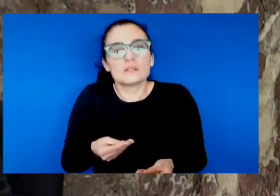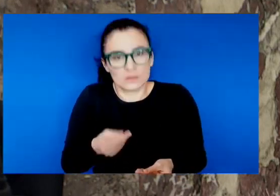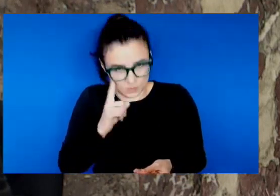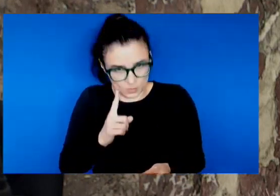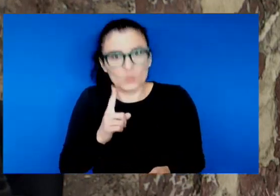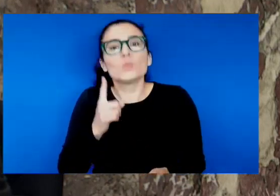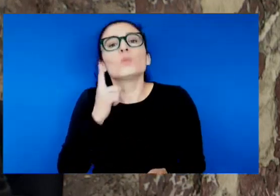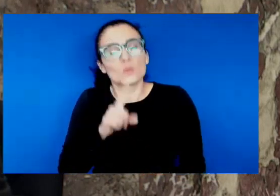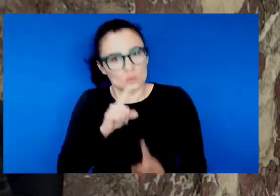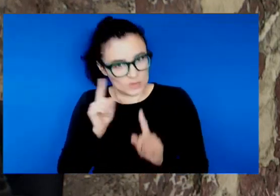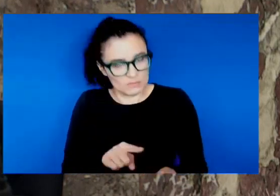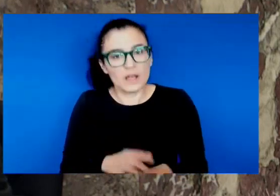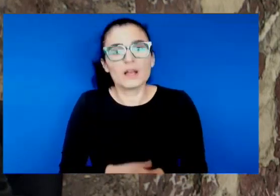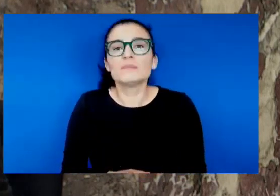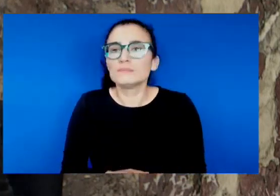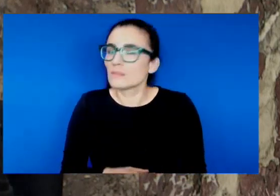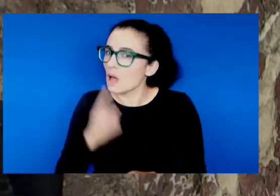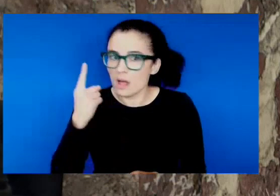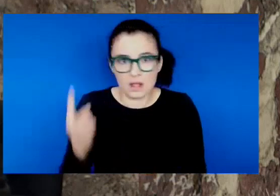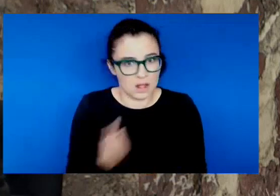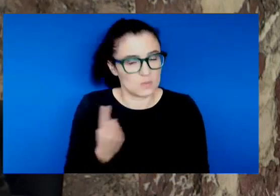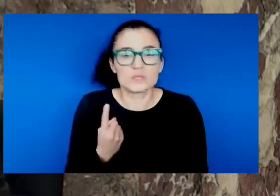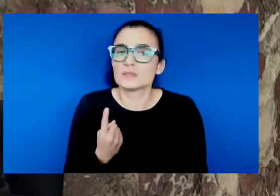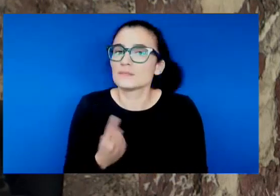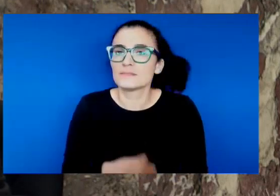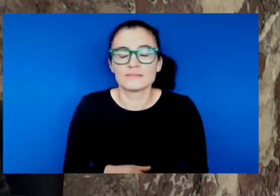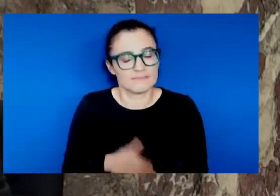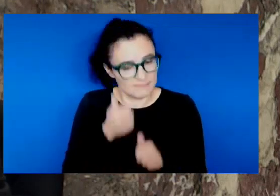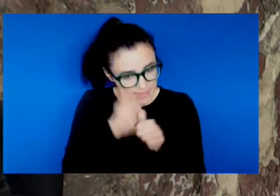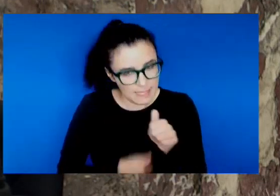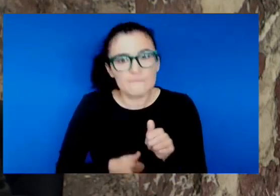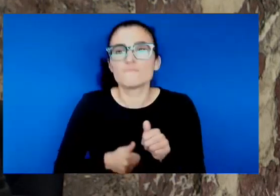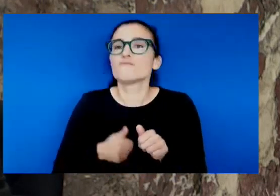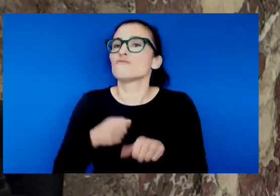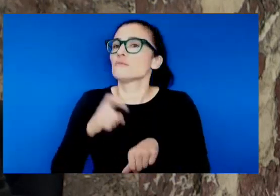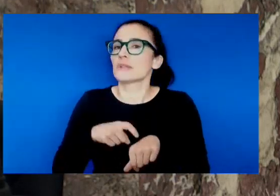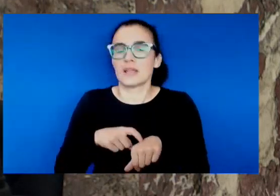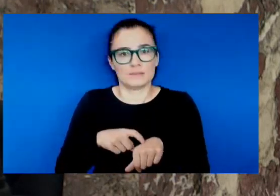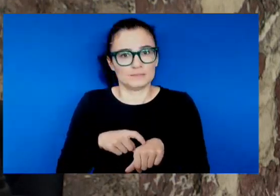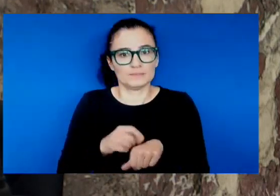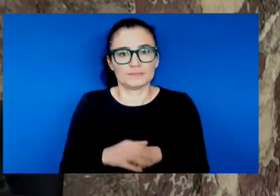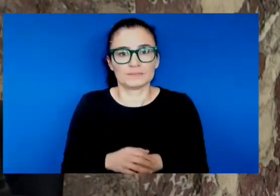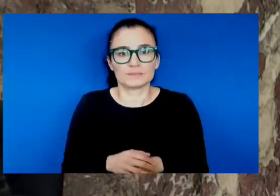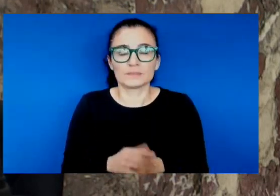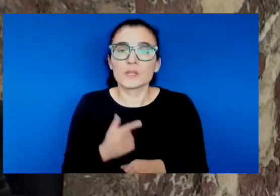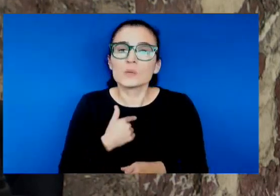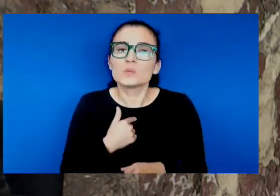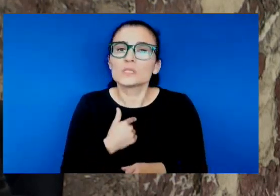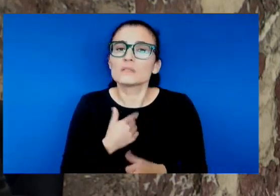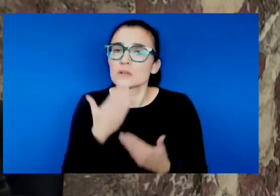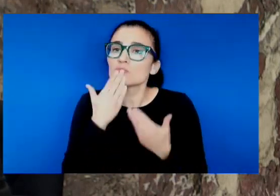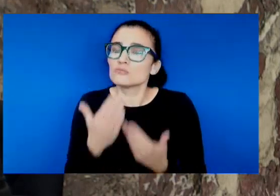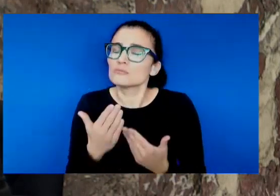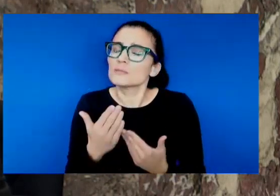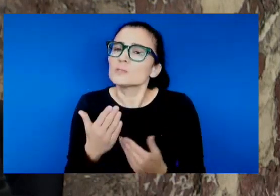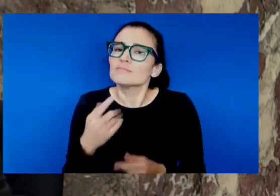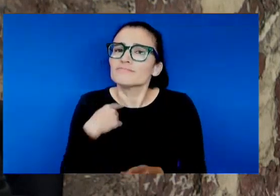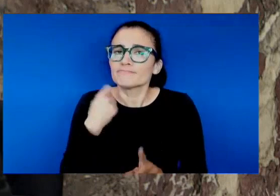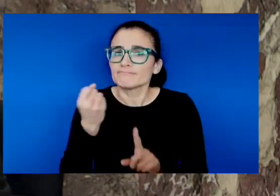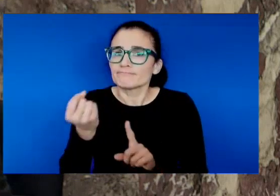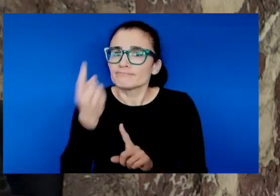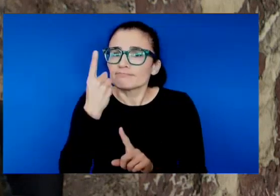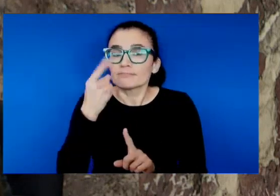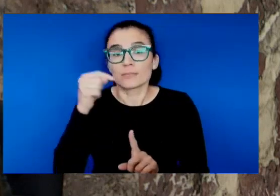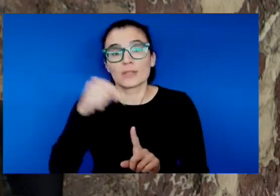Honourable Speaker, I appreciate that in our healthcare system, which serves everyone in BC, which led